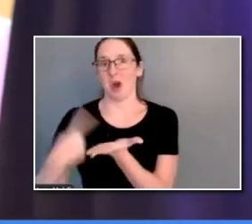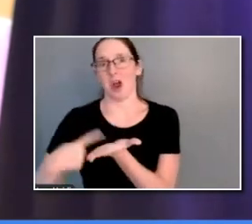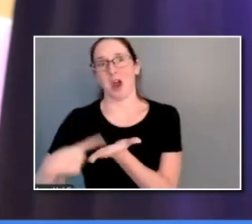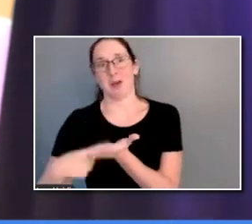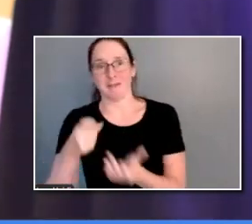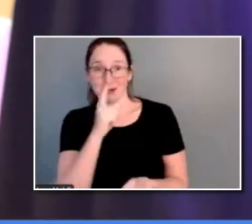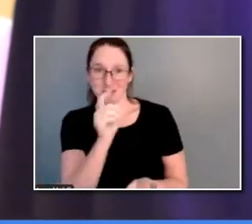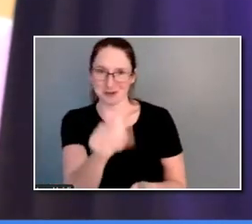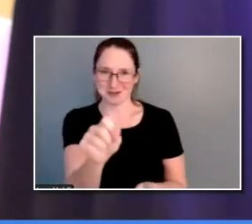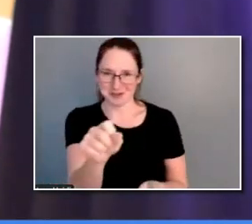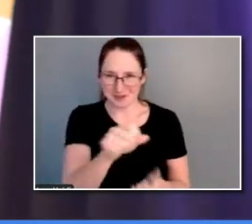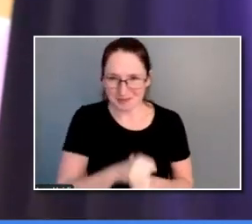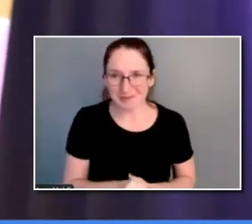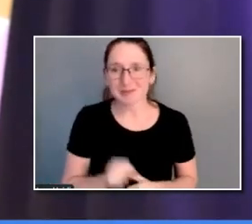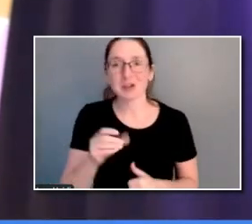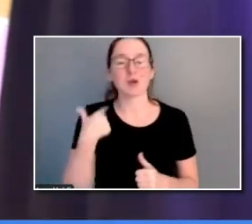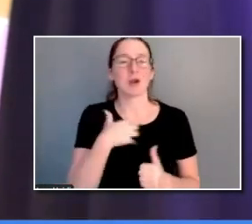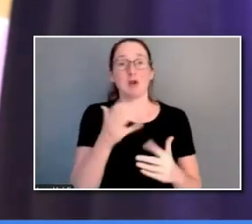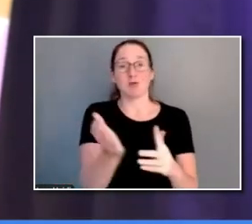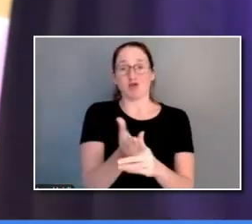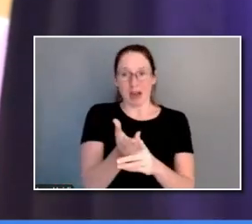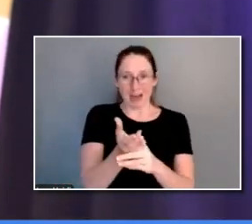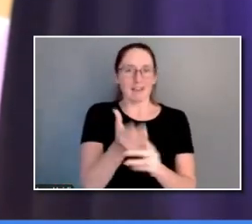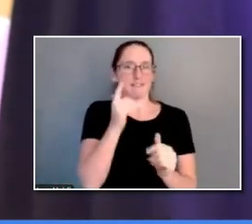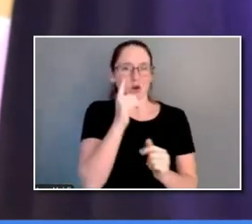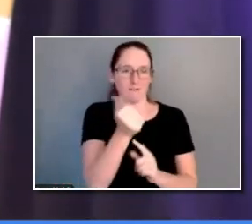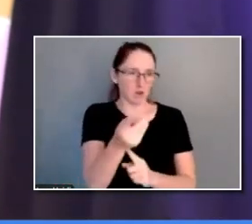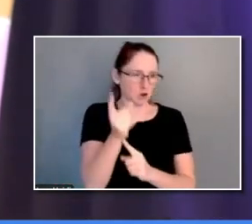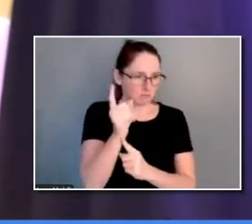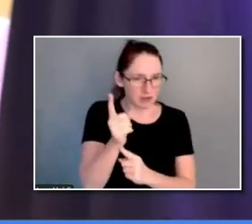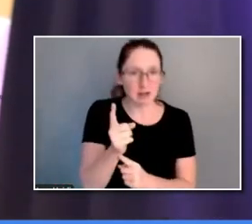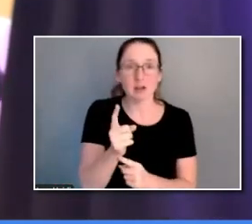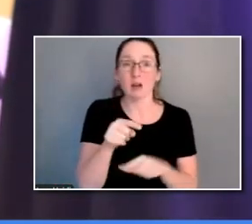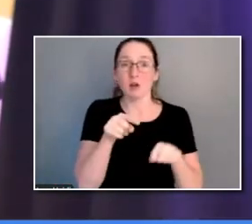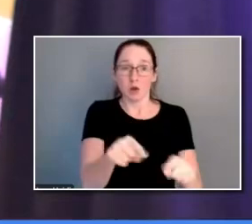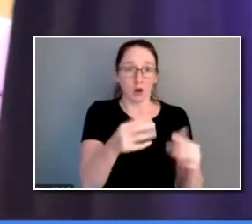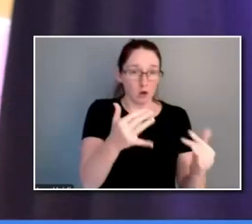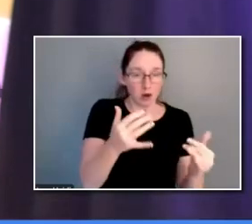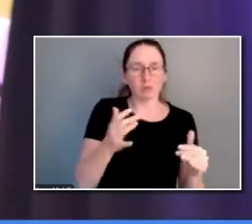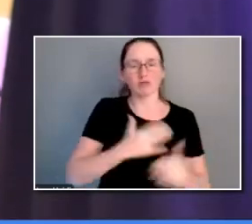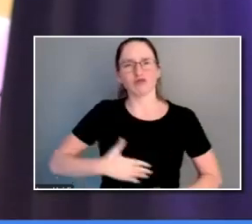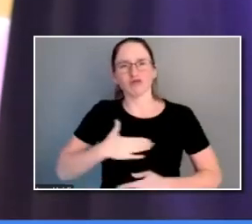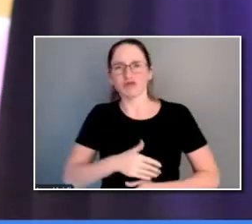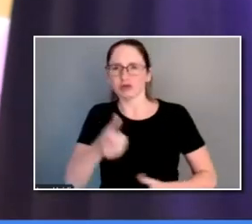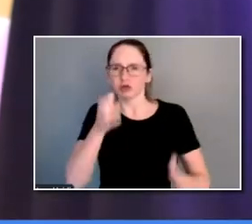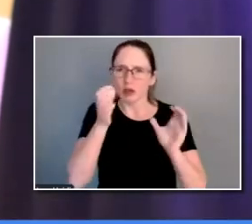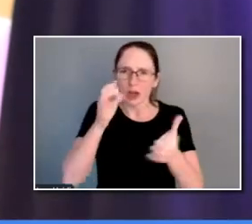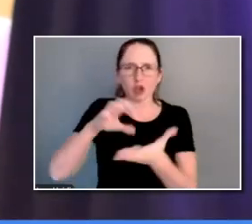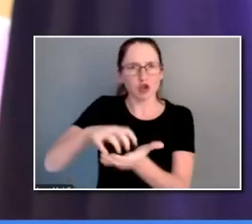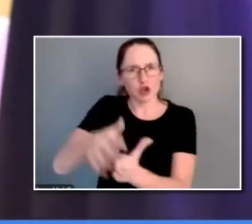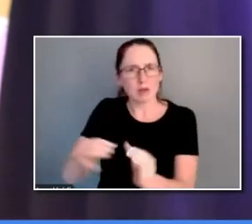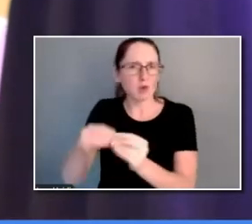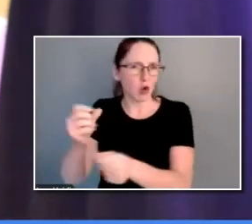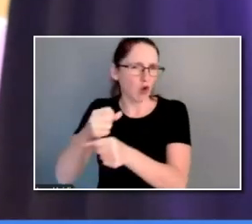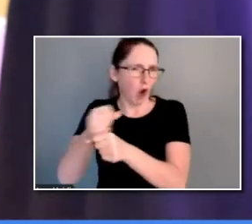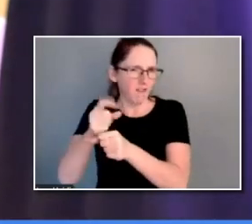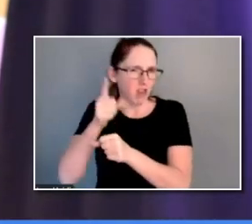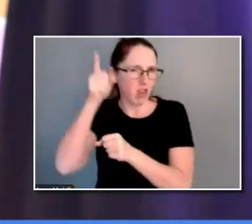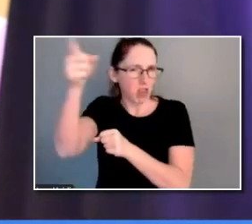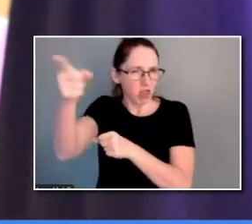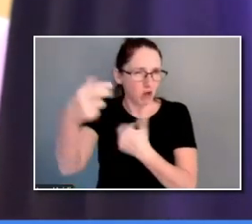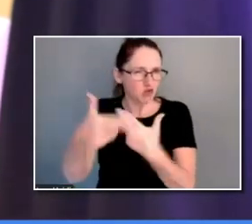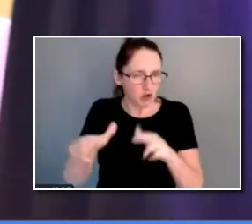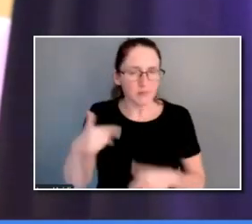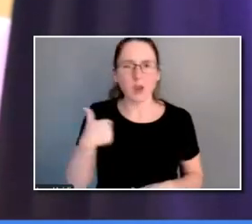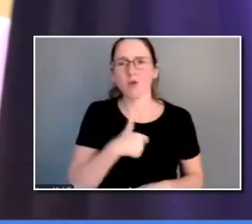sure. And so we'll break and recess for a few minutes. Meanwhile, enjoy some refreshments. There are cookies and more coffee in the back of the room. We